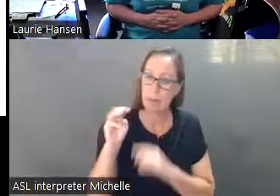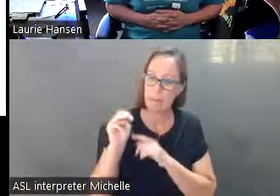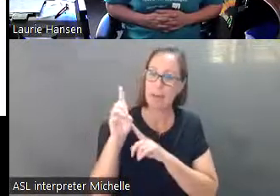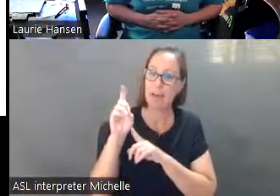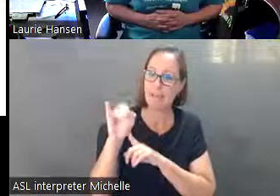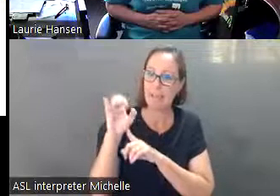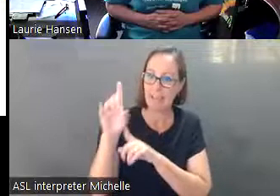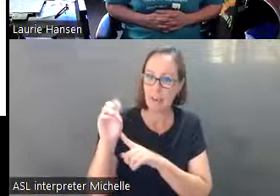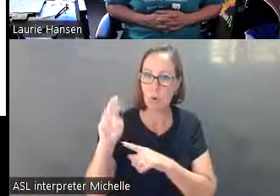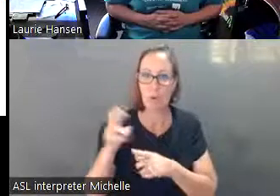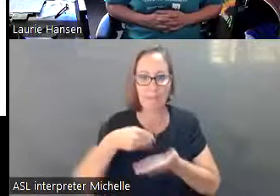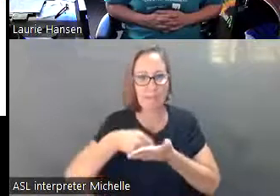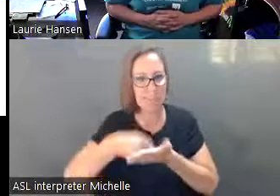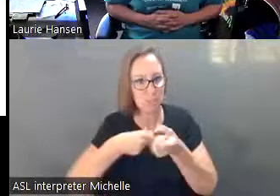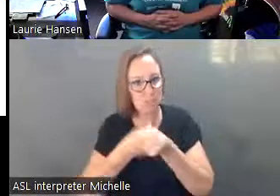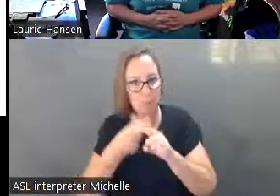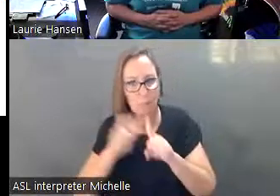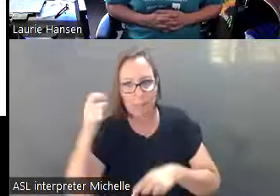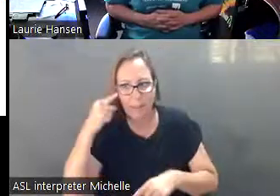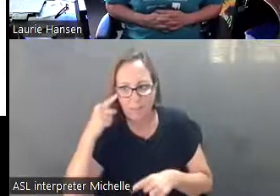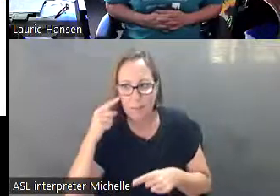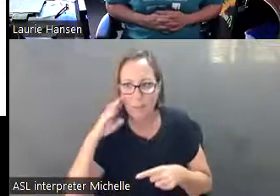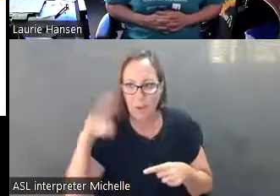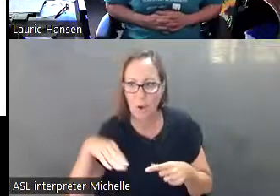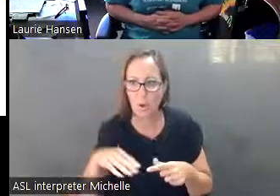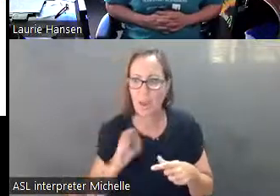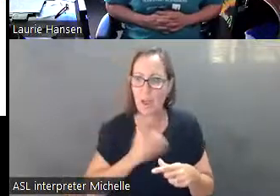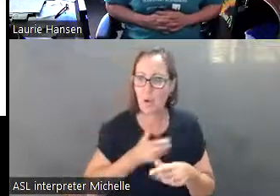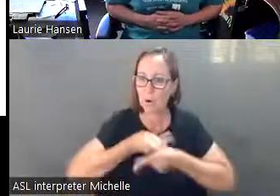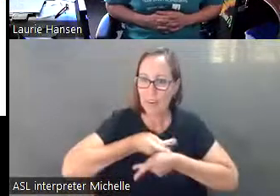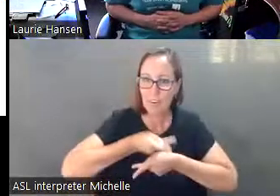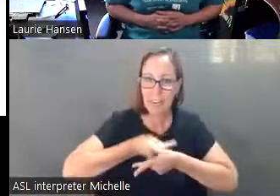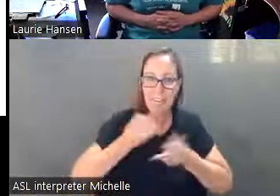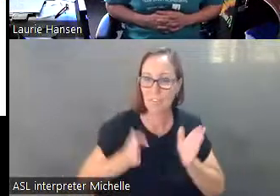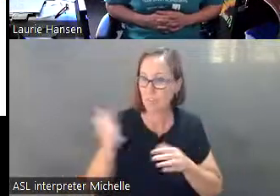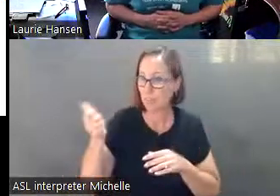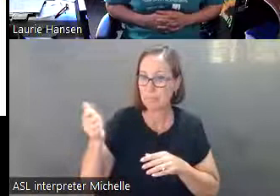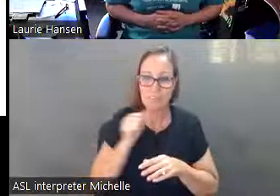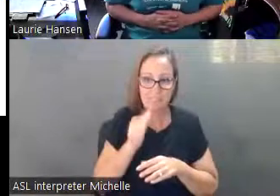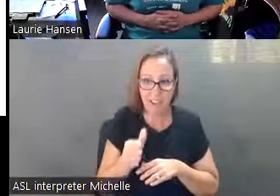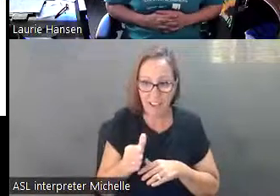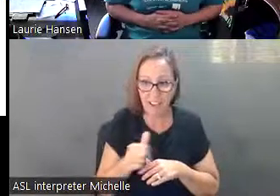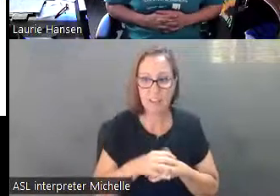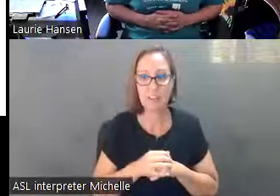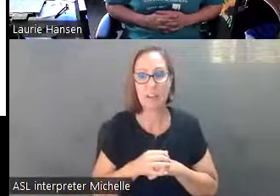support from the government, and our caregiver is not.